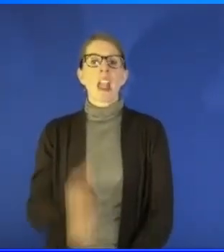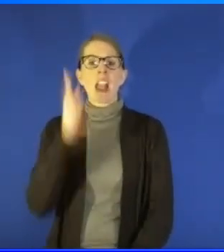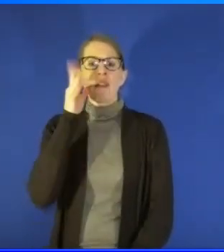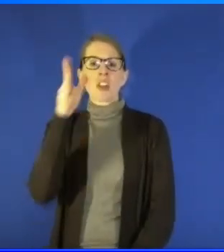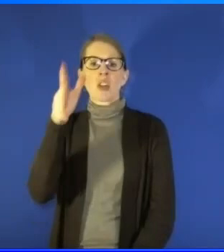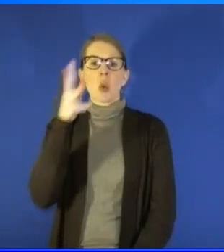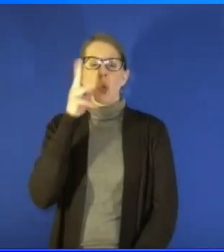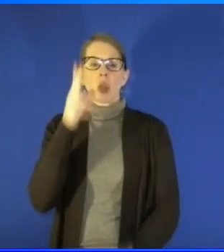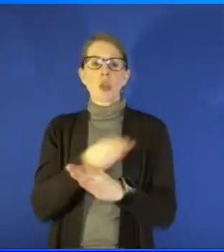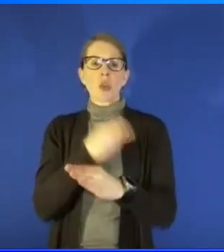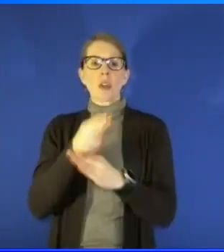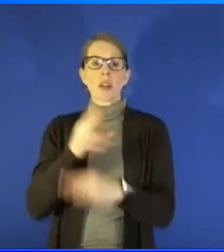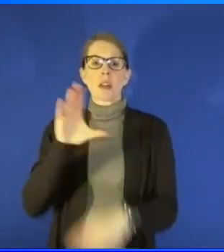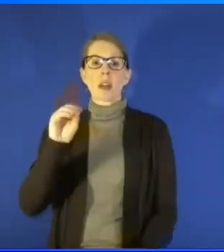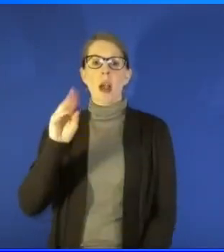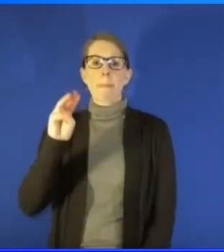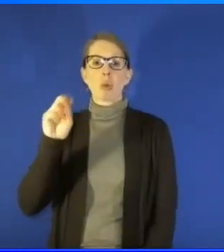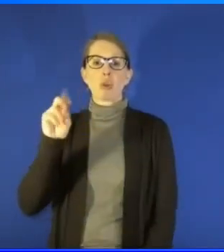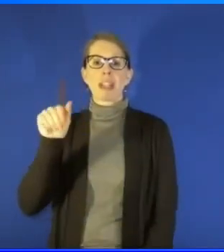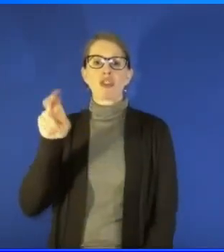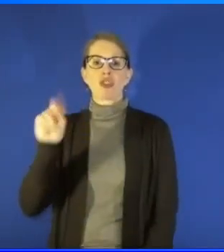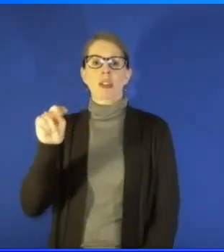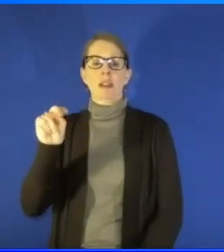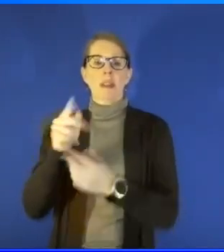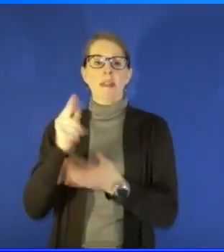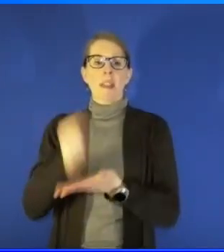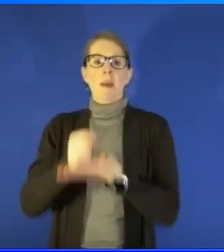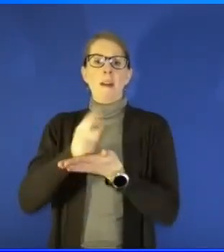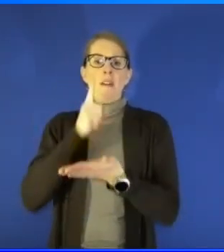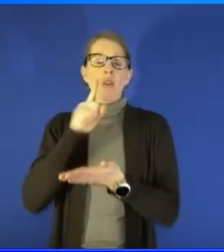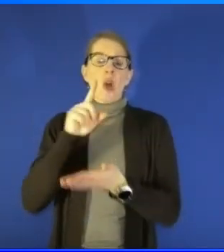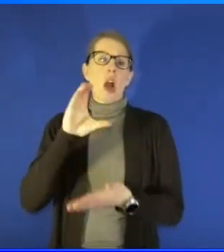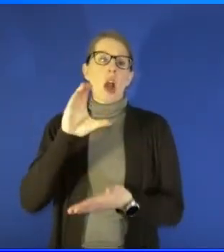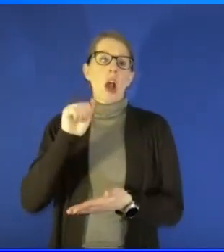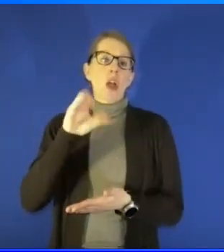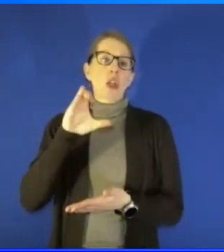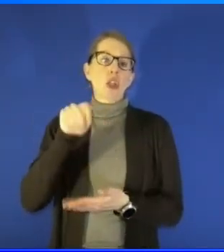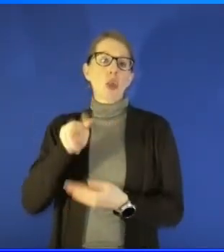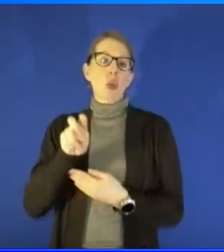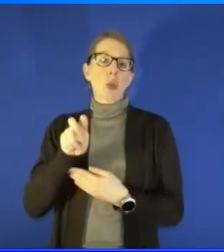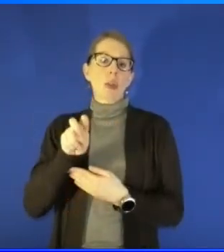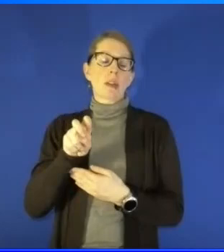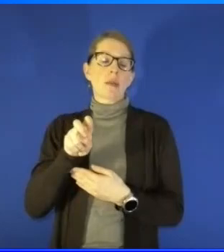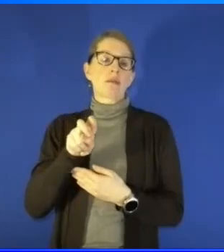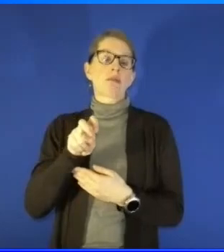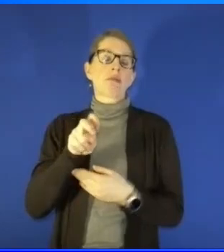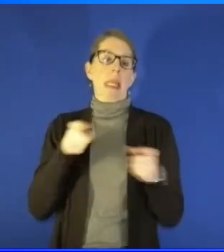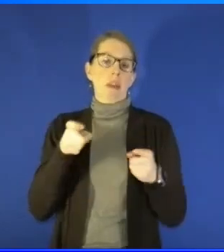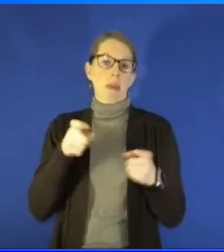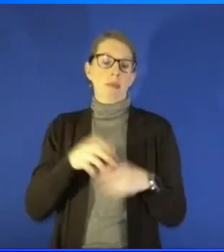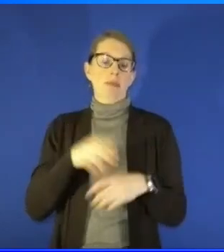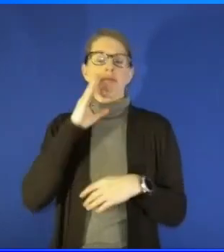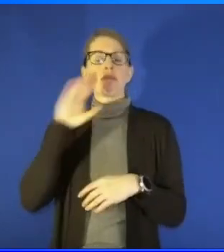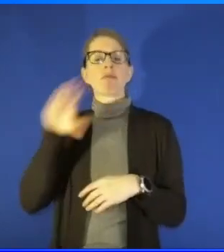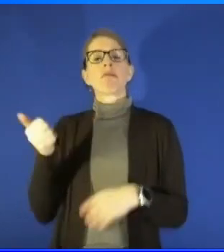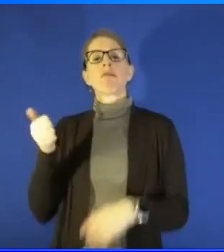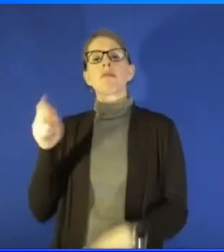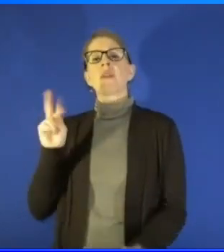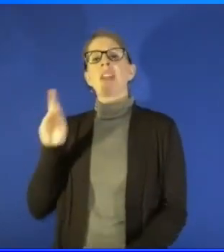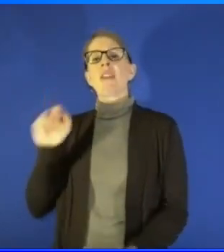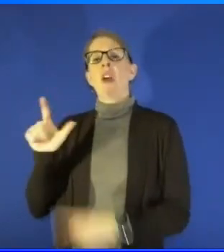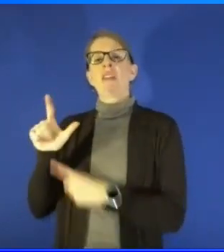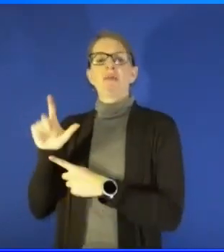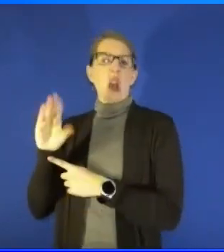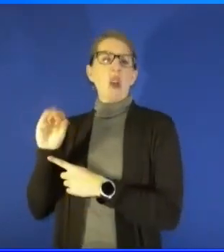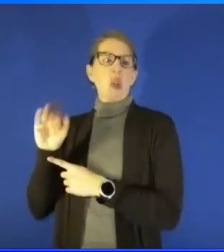therapy for acute treatment and acute management. Because we know that in other viral acute infections, often we need